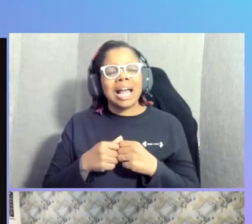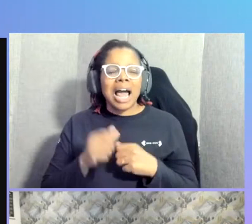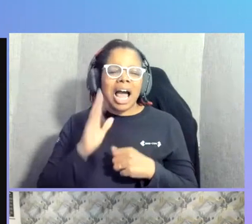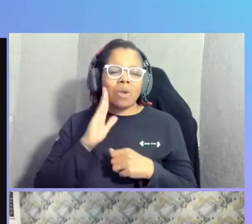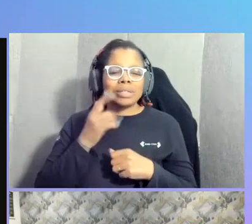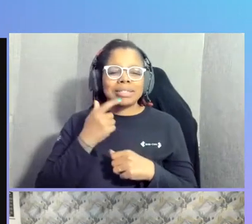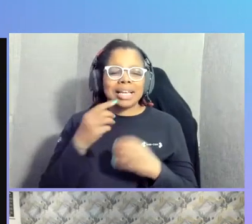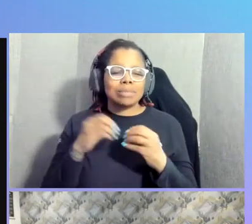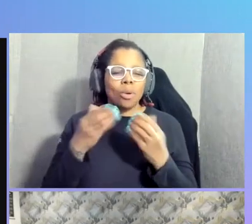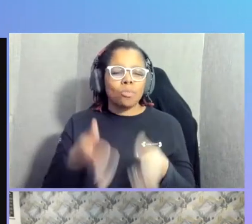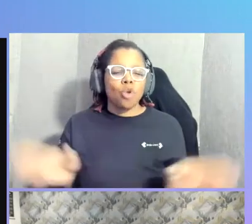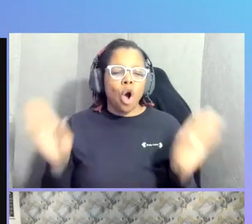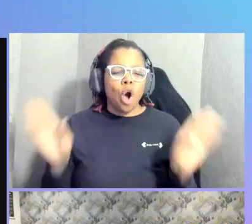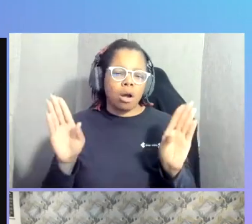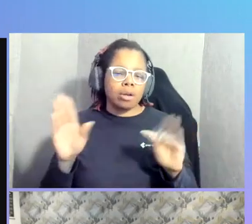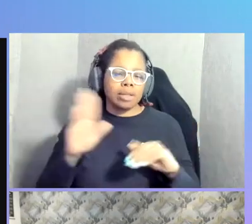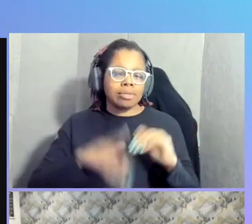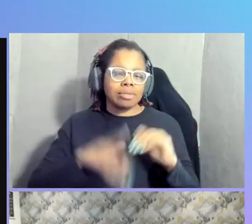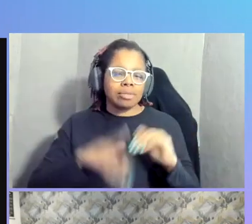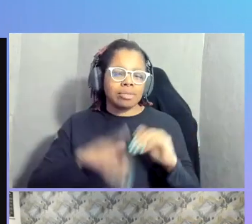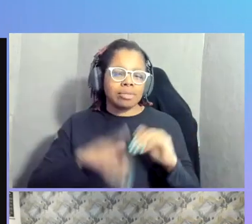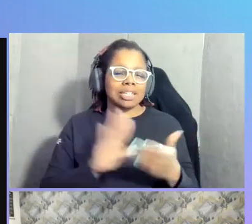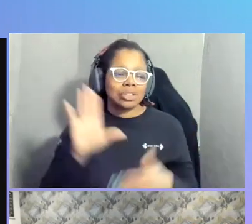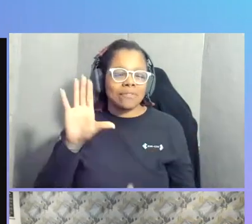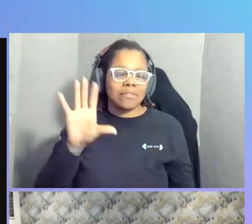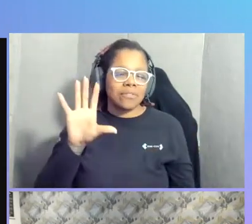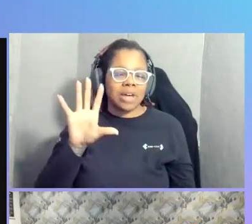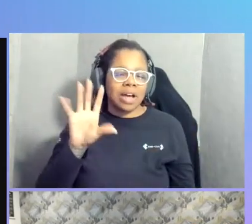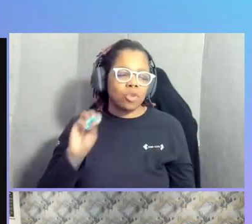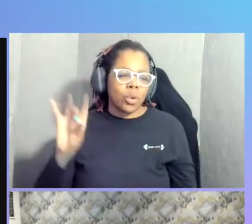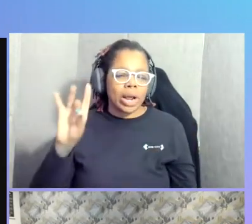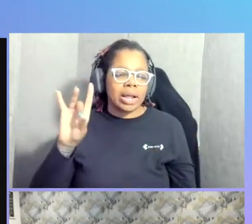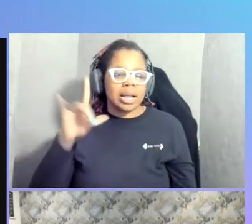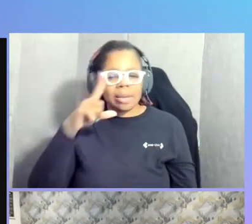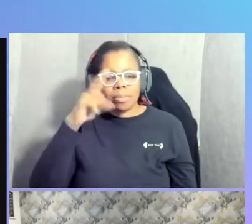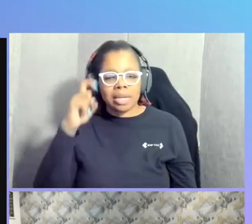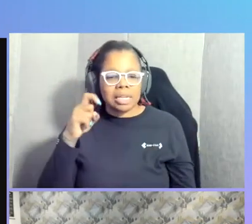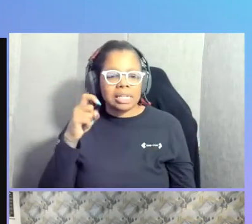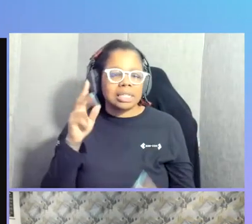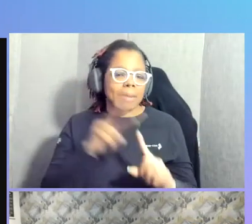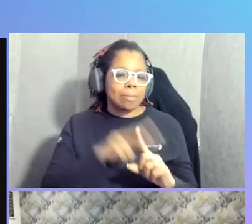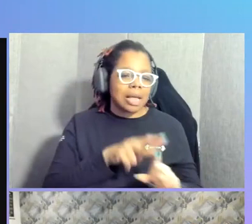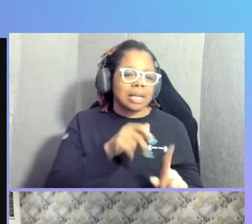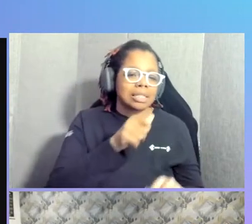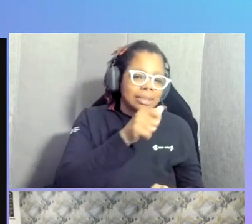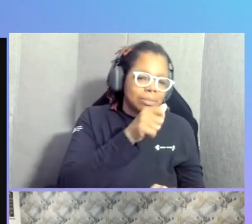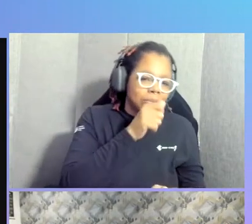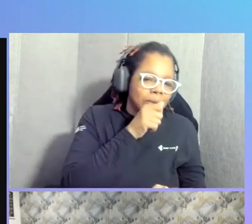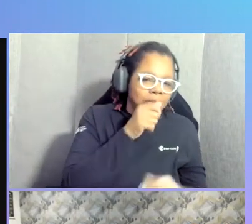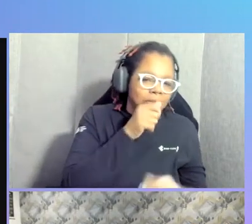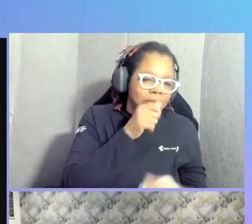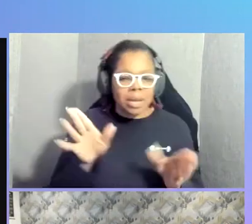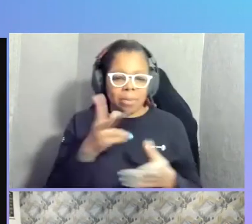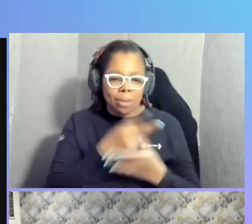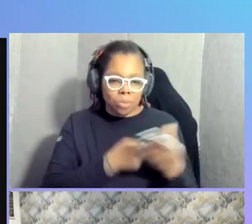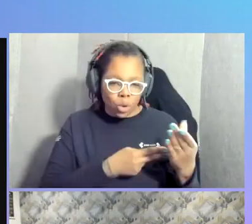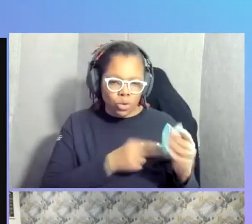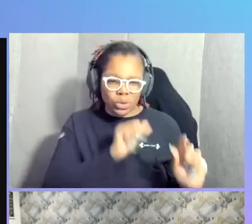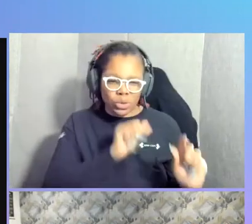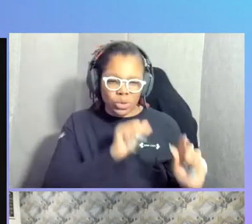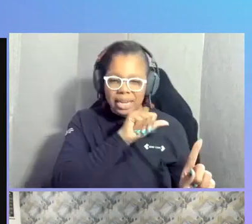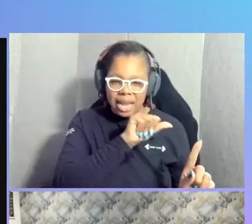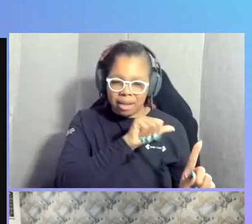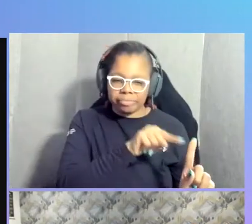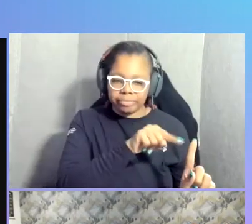much broader than the Section 508 because it also applies to private and public sectors, and it